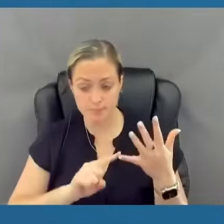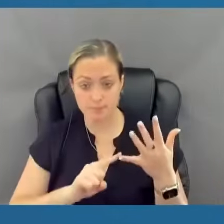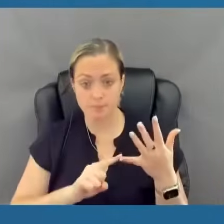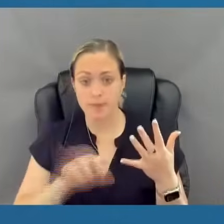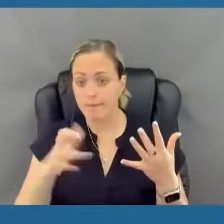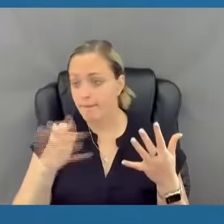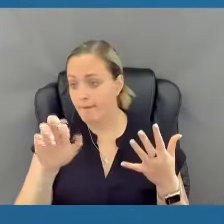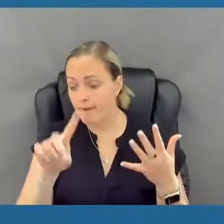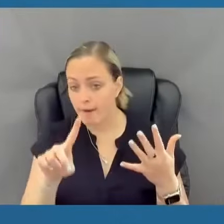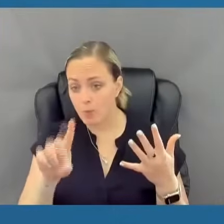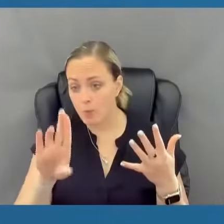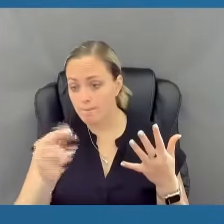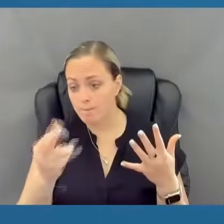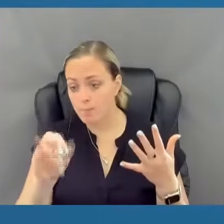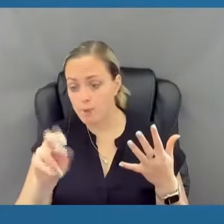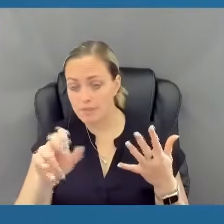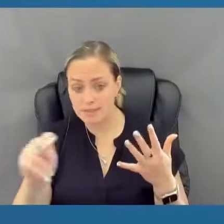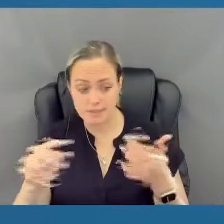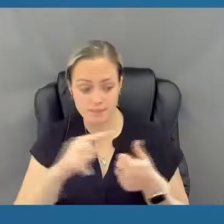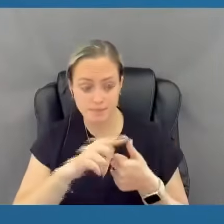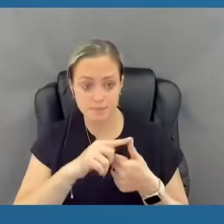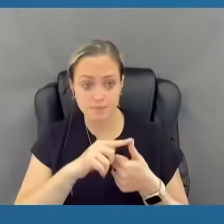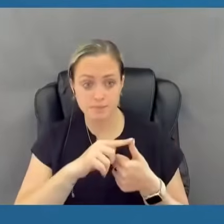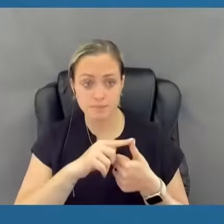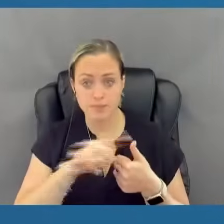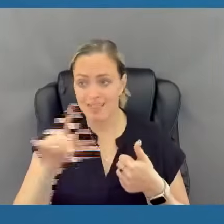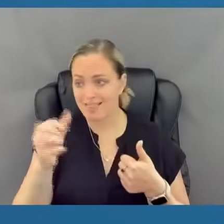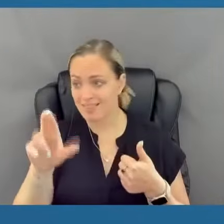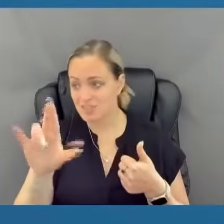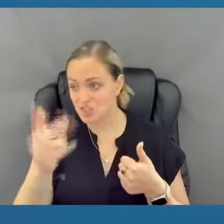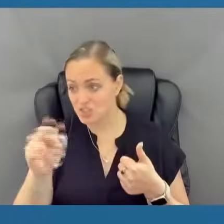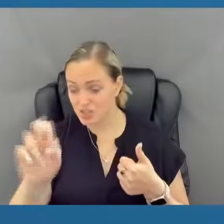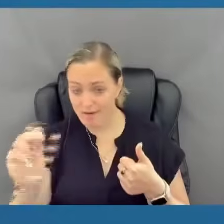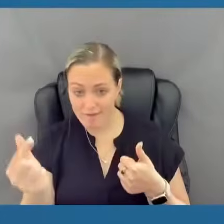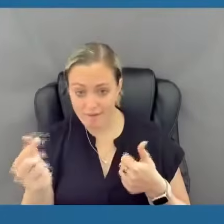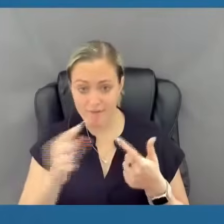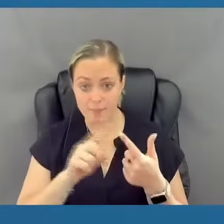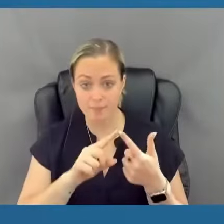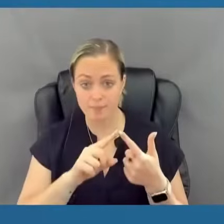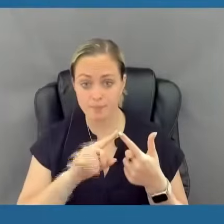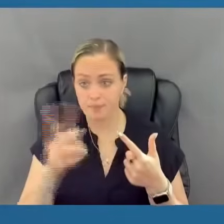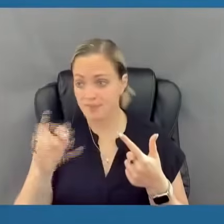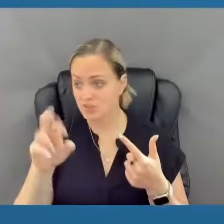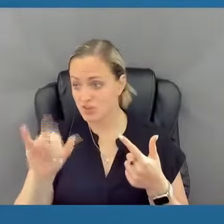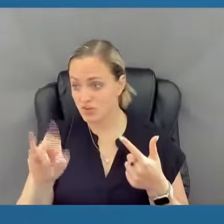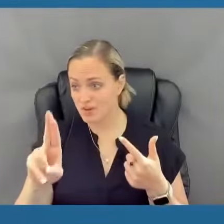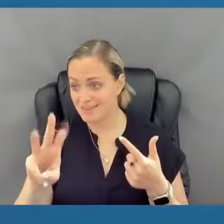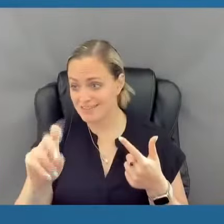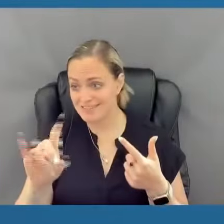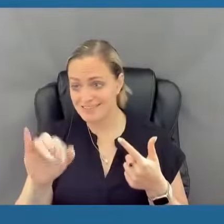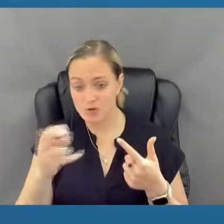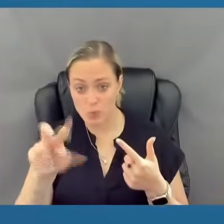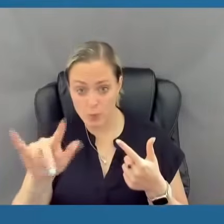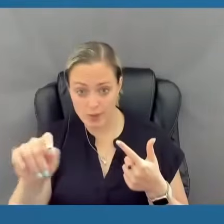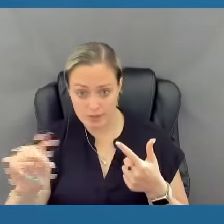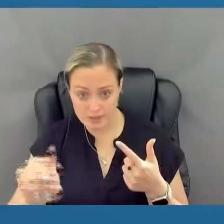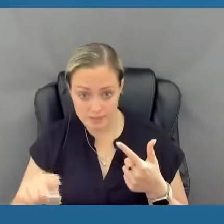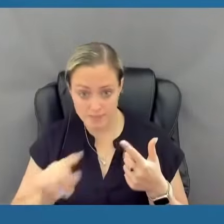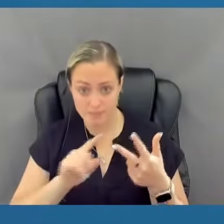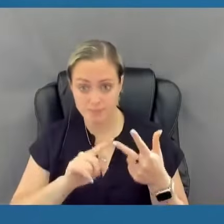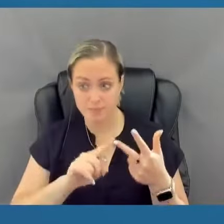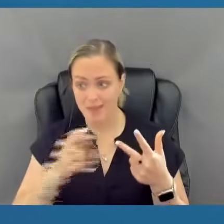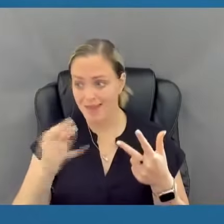Edward Bronstein, Assemblymember Lester Chang, Assemblymember Jeffrey Dinowitz, Assemblymember Andrew